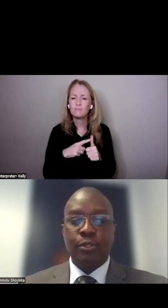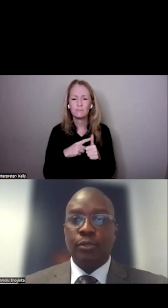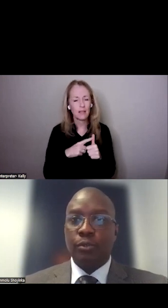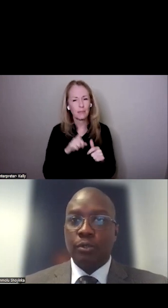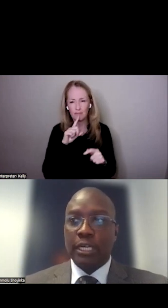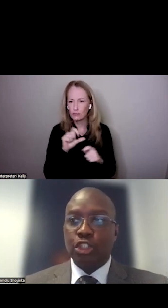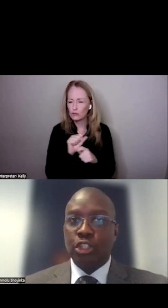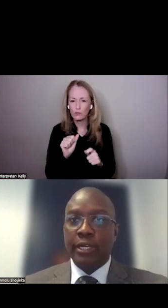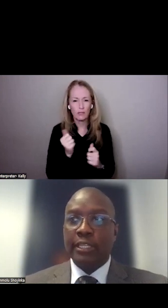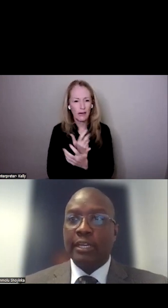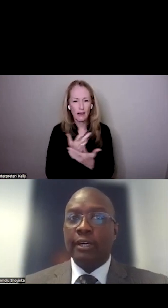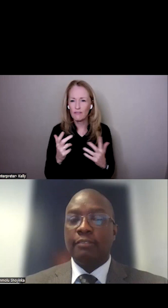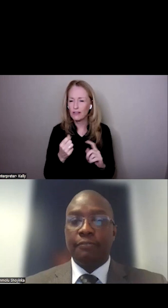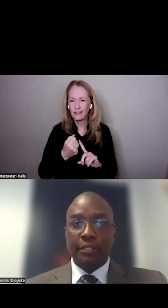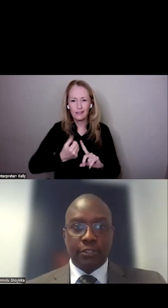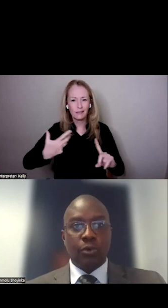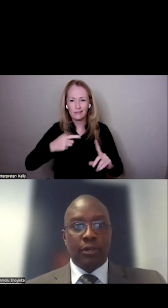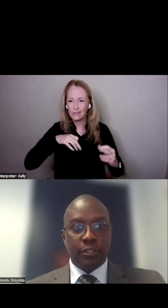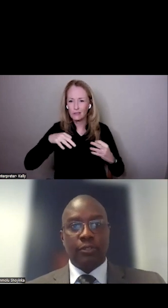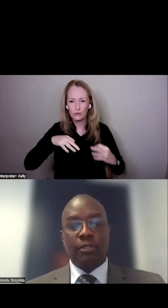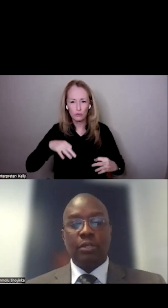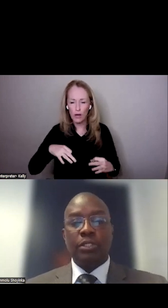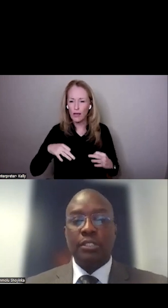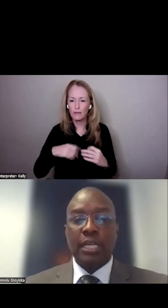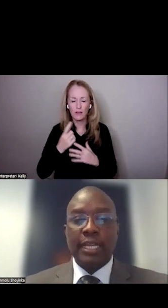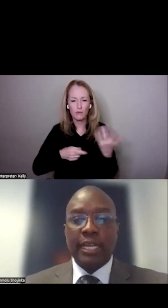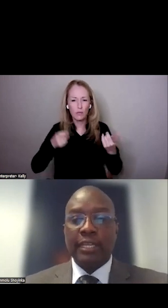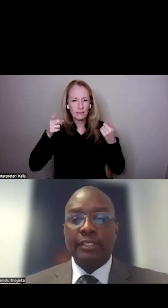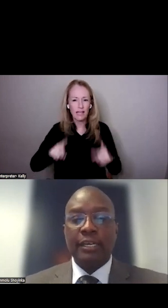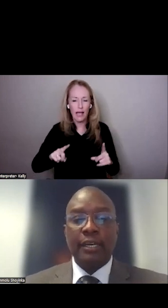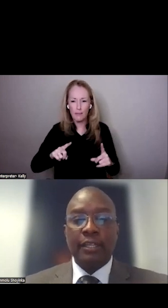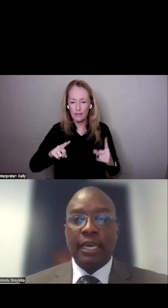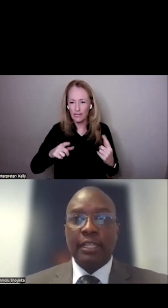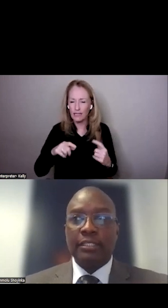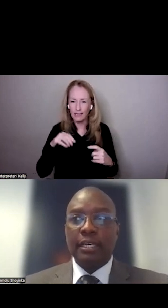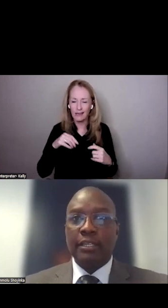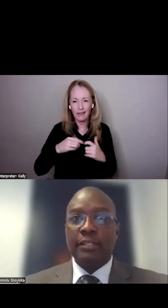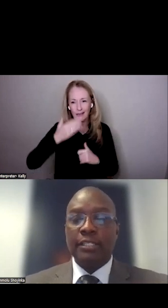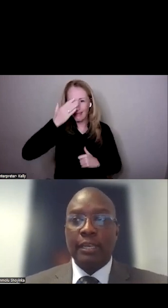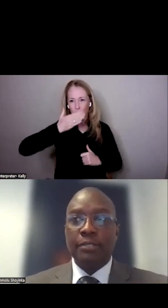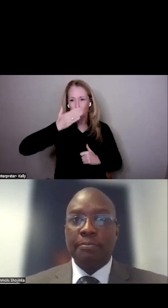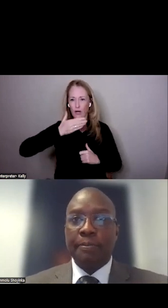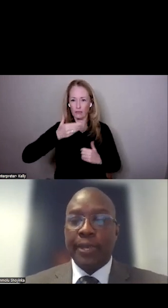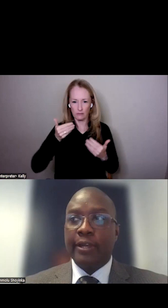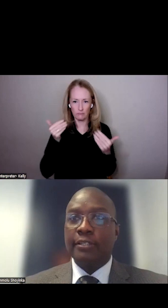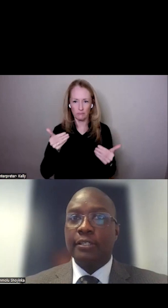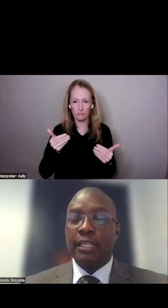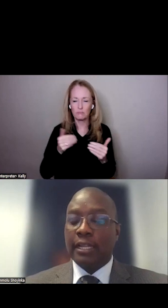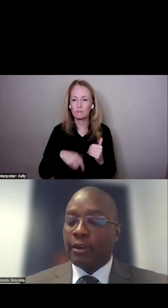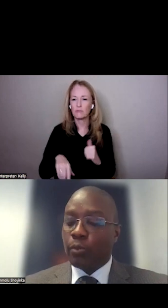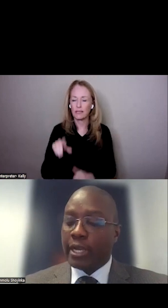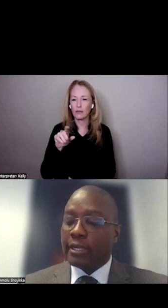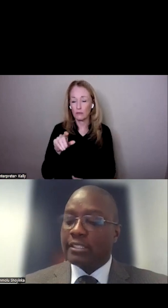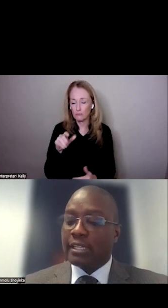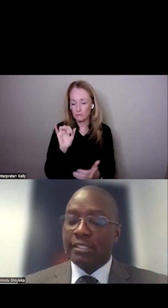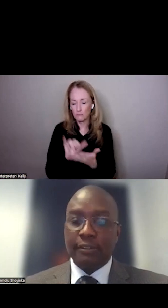respect to ensuring that at the front door, which is 988. That teams are prepared and